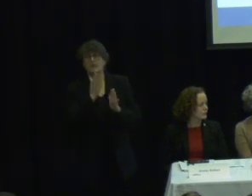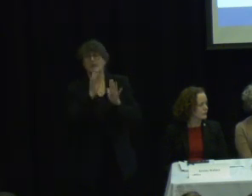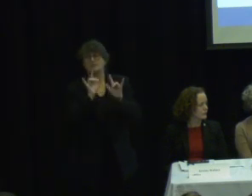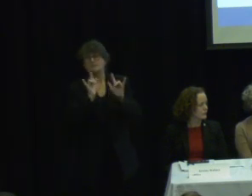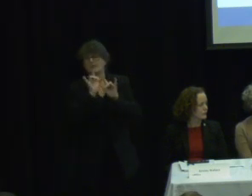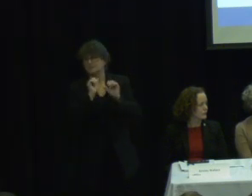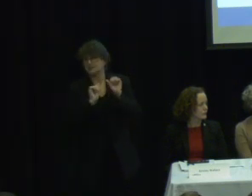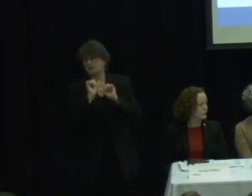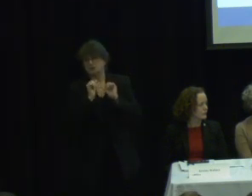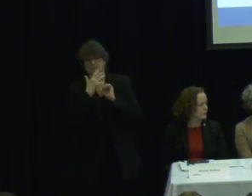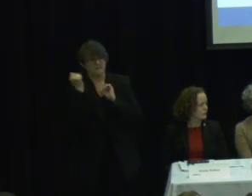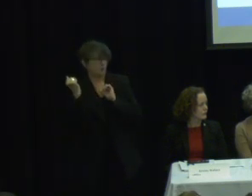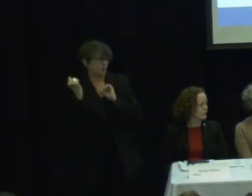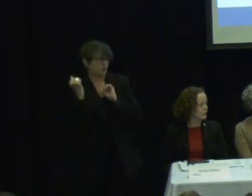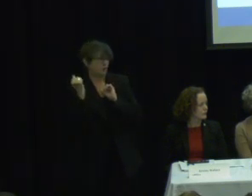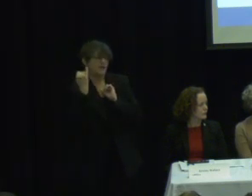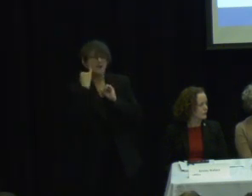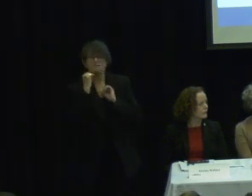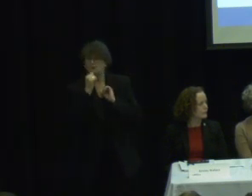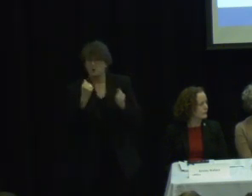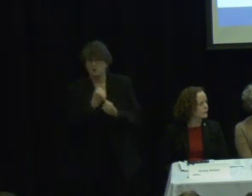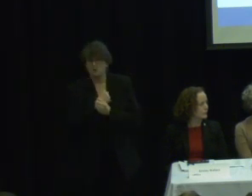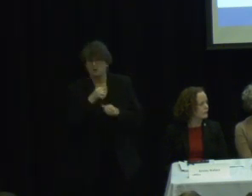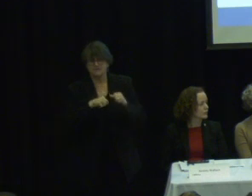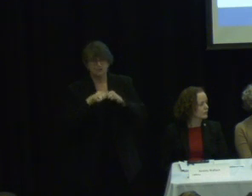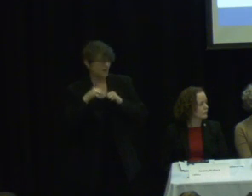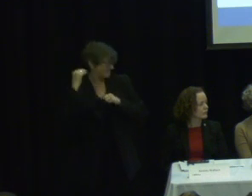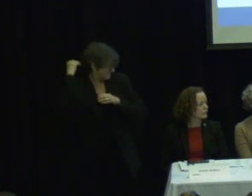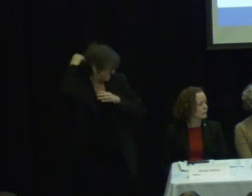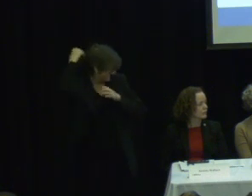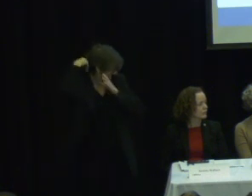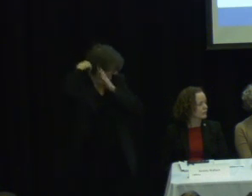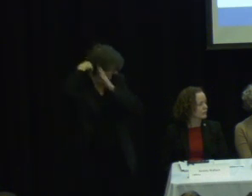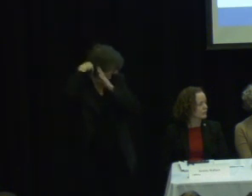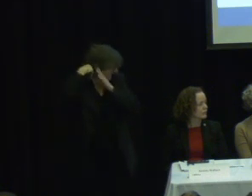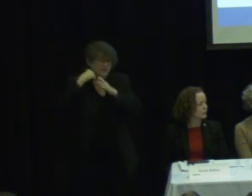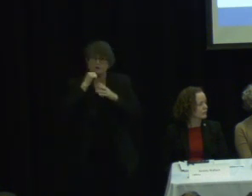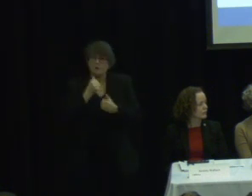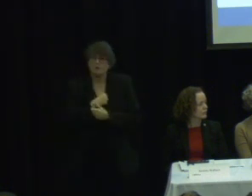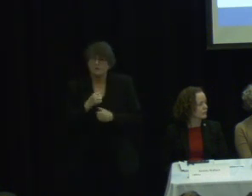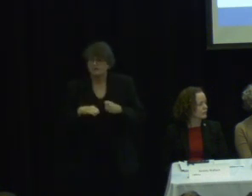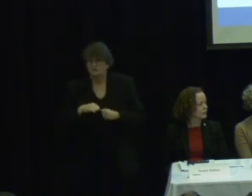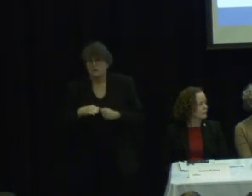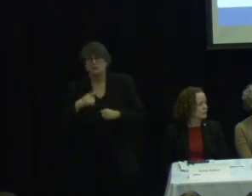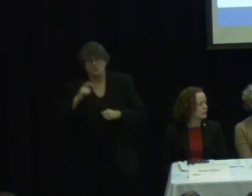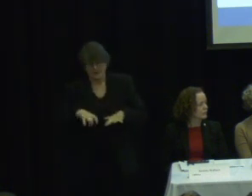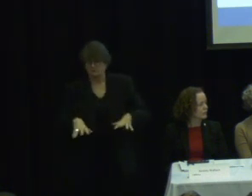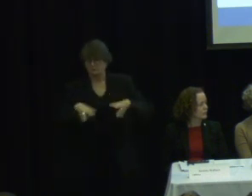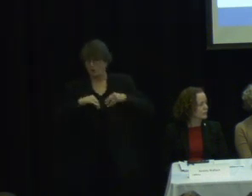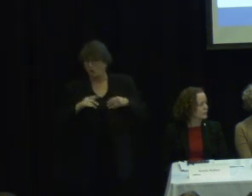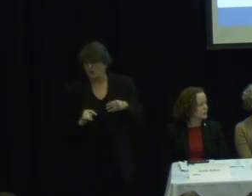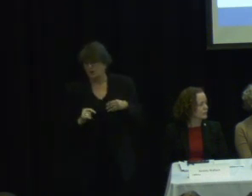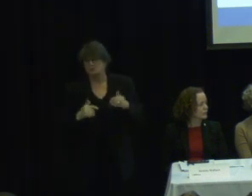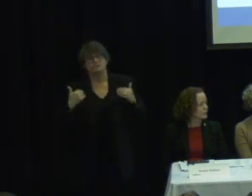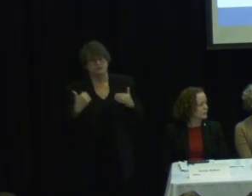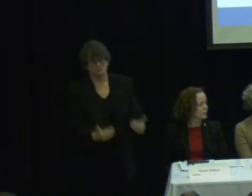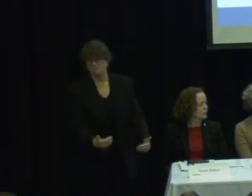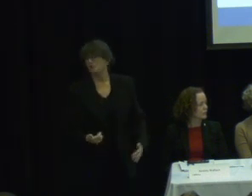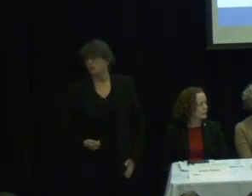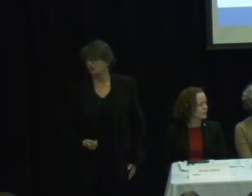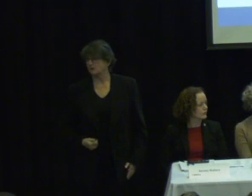people unconsciously, we've got to own it, we got to figure it out, we got to work together to change that. That's the world we're